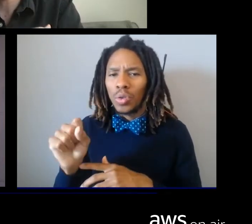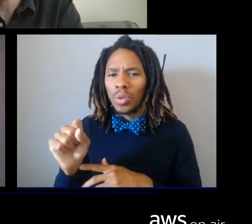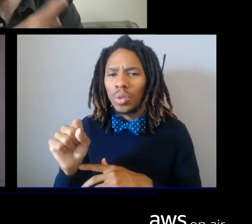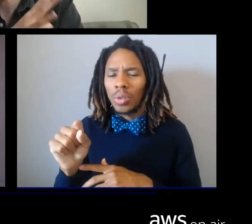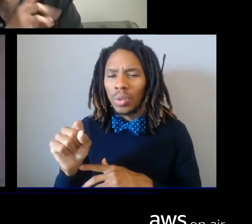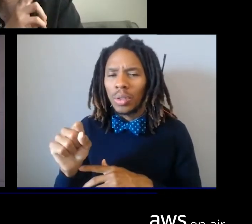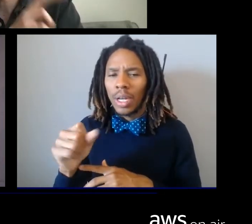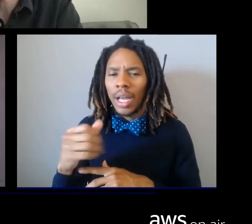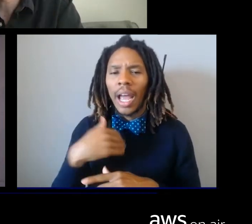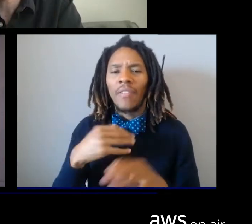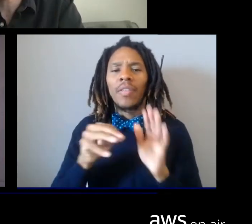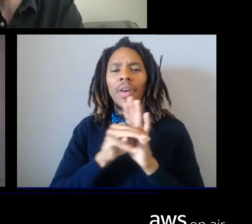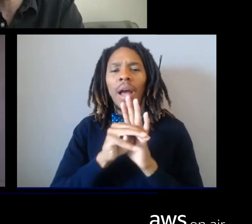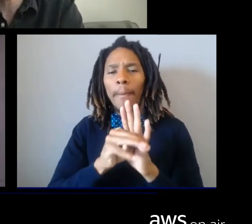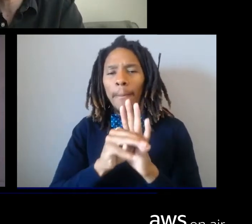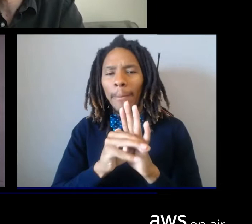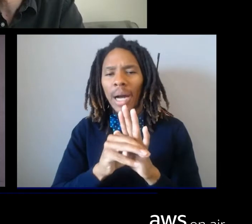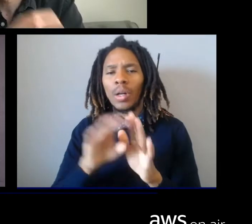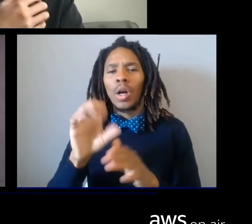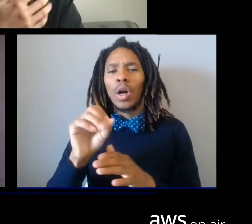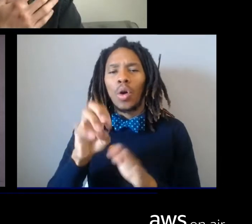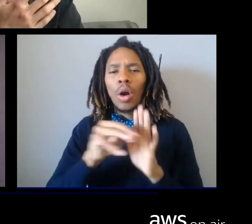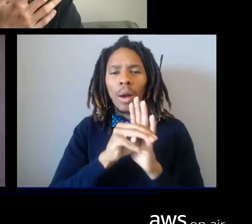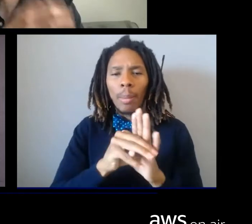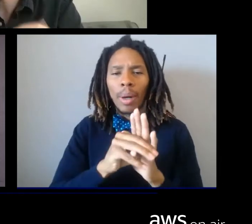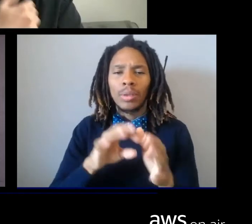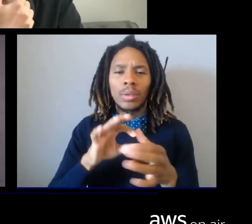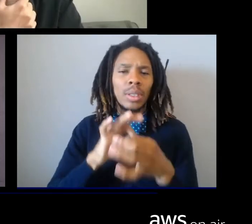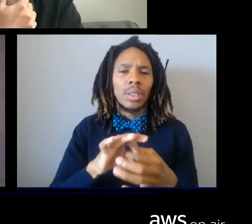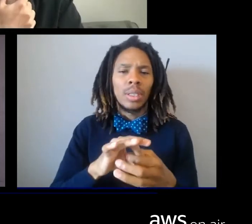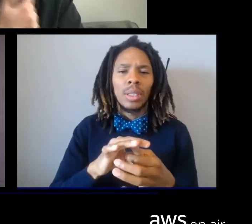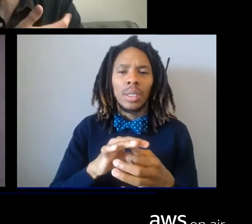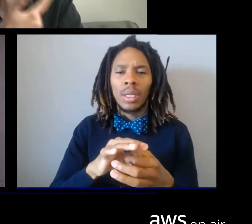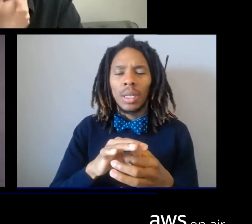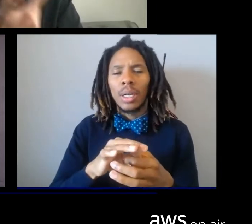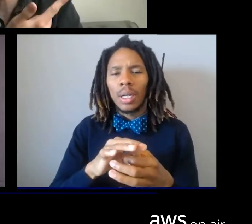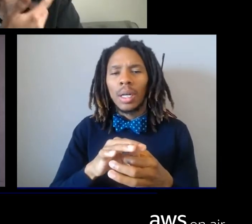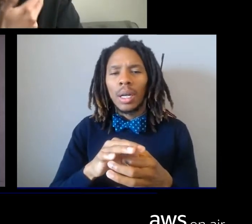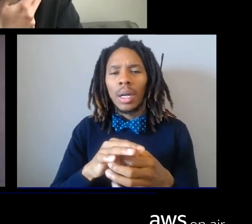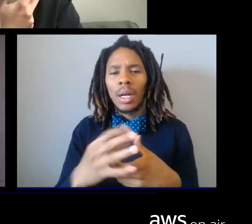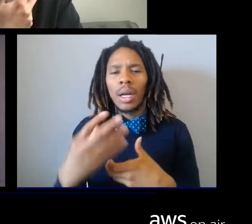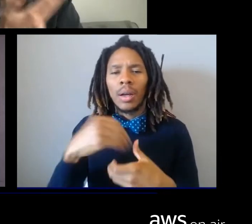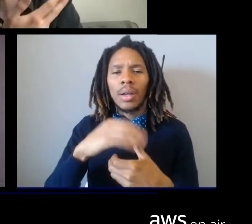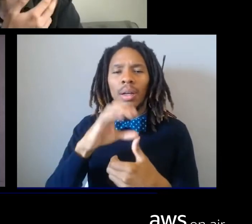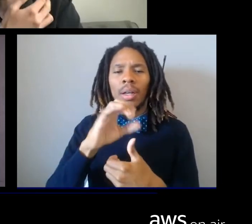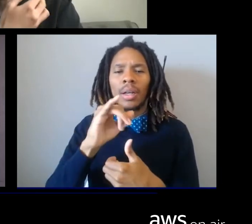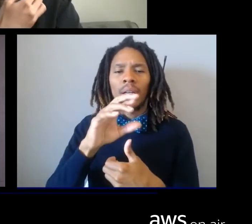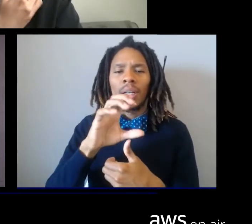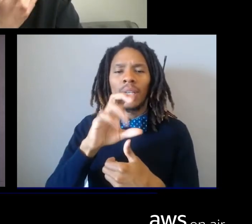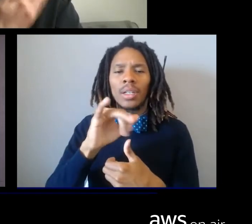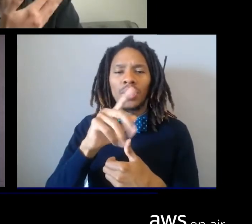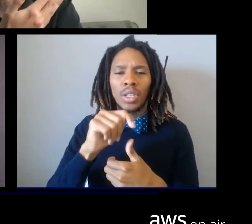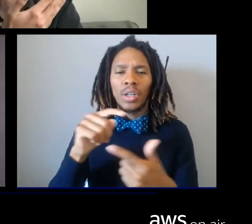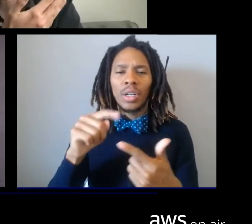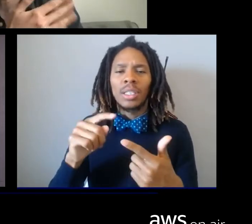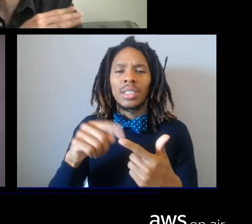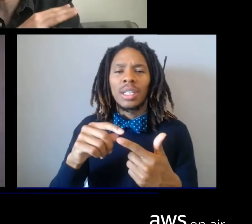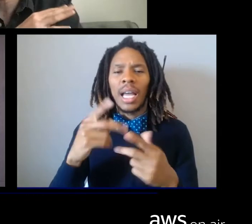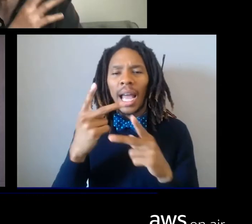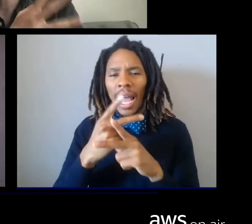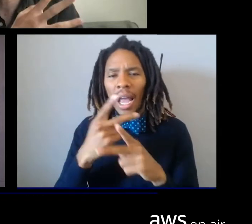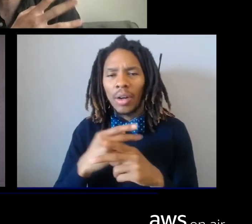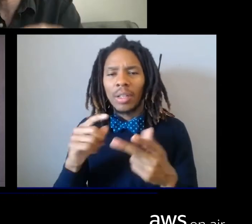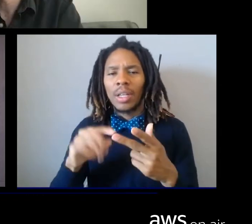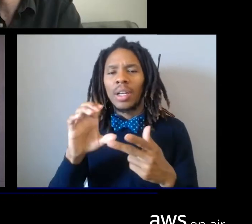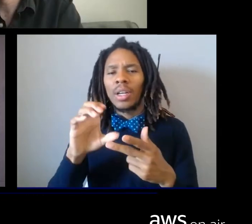modules like Qiskit, what's called Qiskit Terra, which encapsulate circuits, pulses, algorithms, circuit